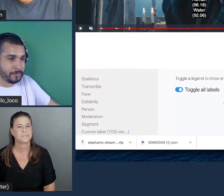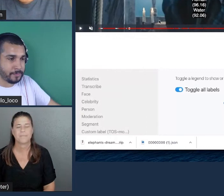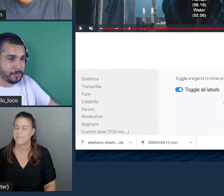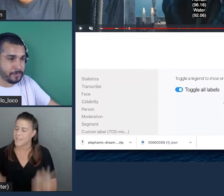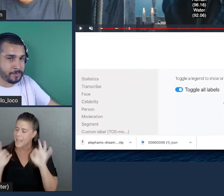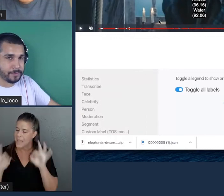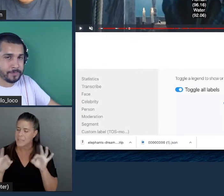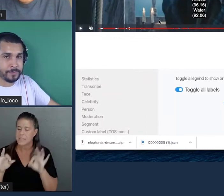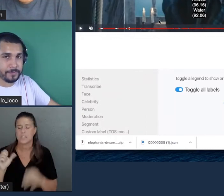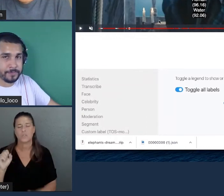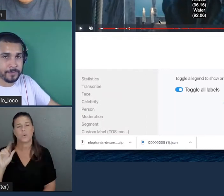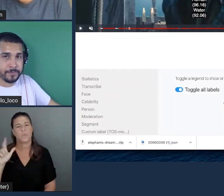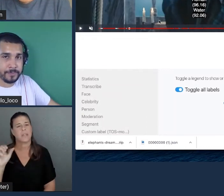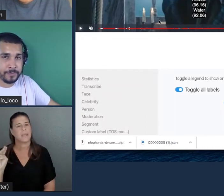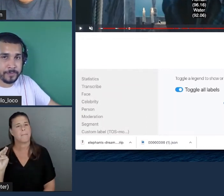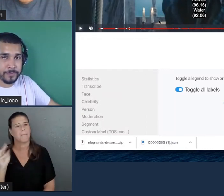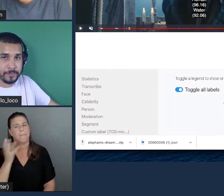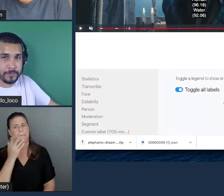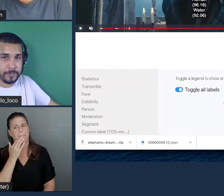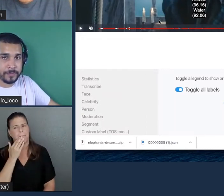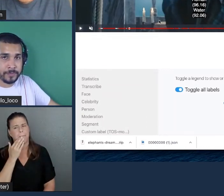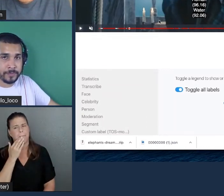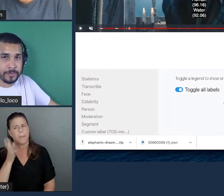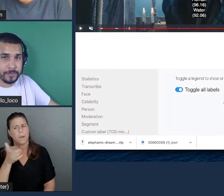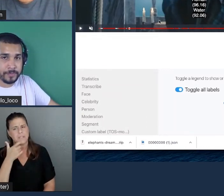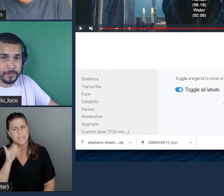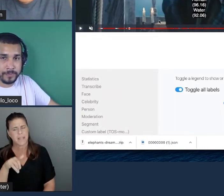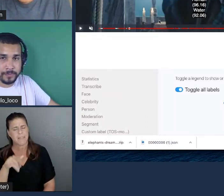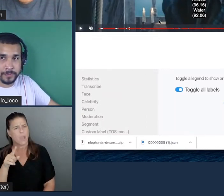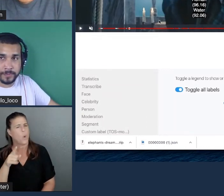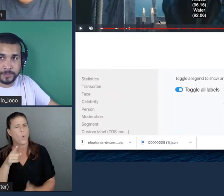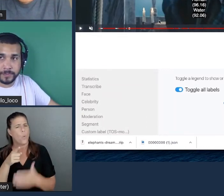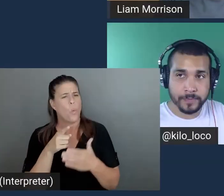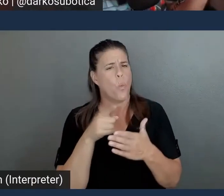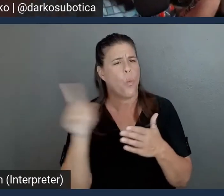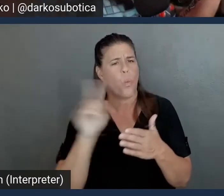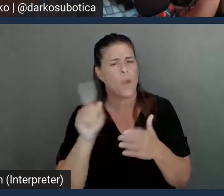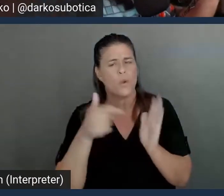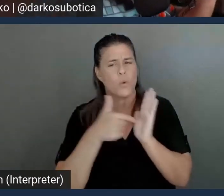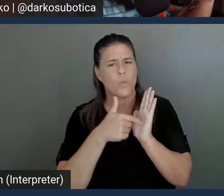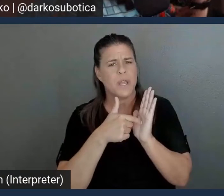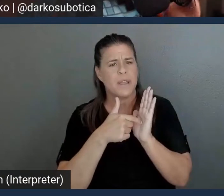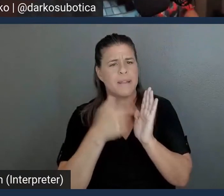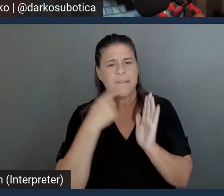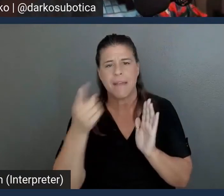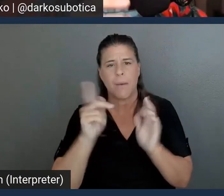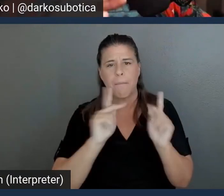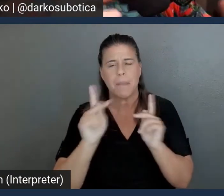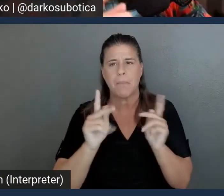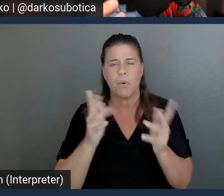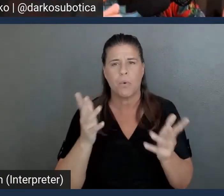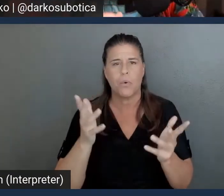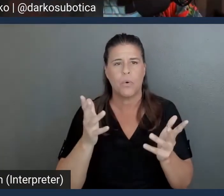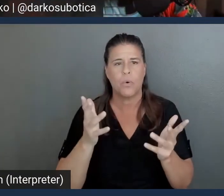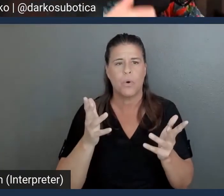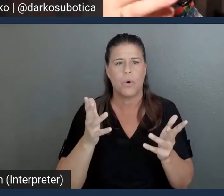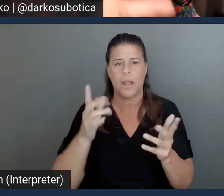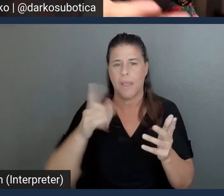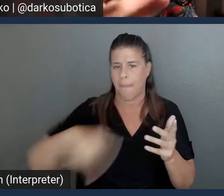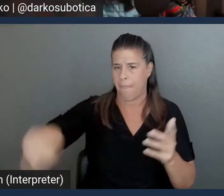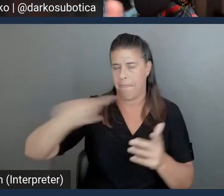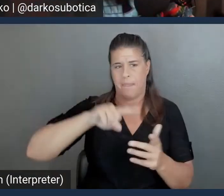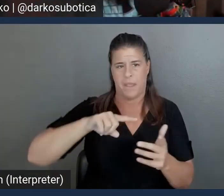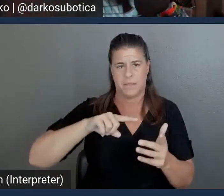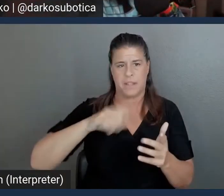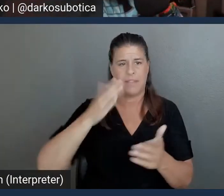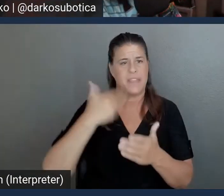So Liam, with this being said, where can we direct people? Where can we detect the audience here? And